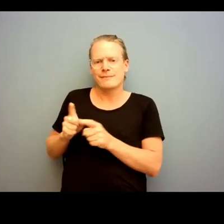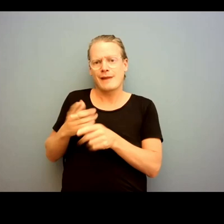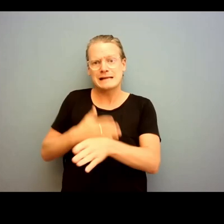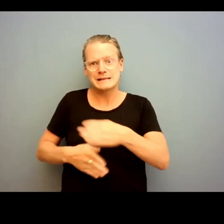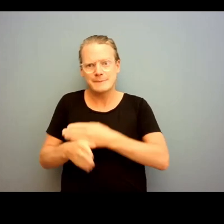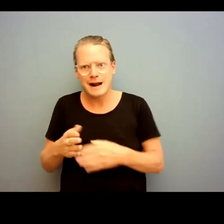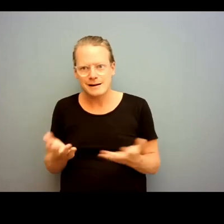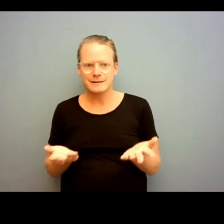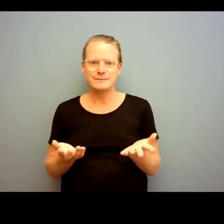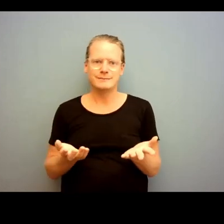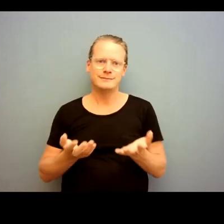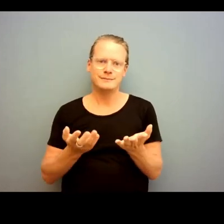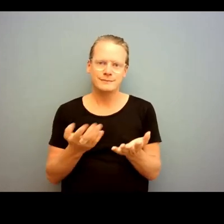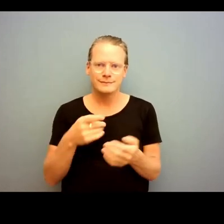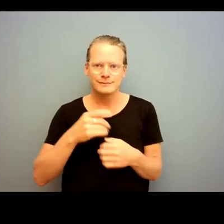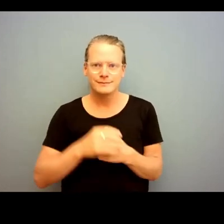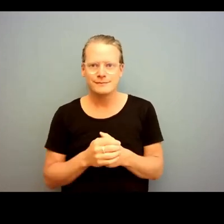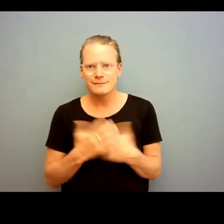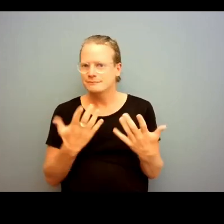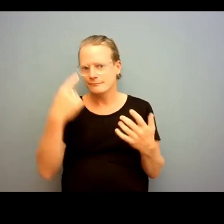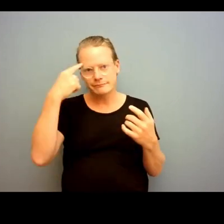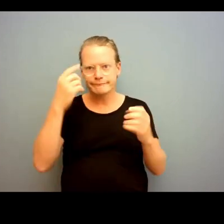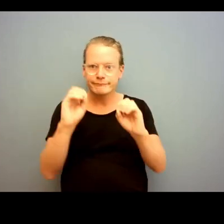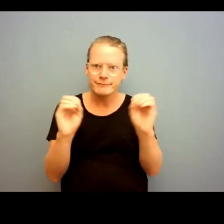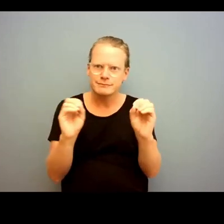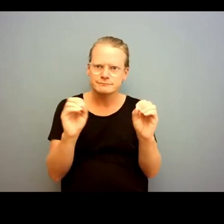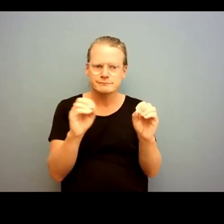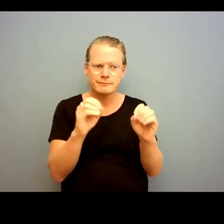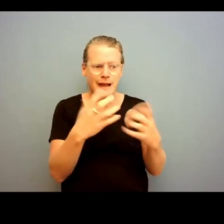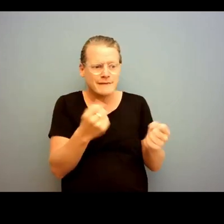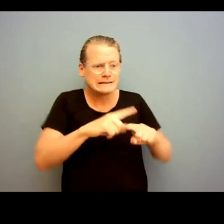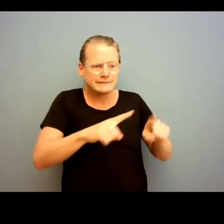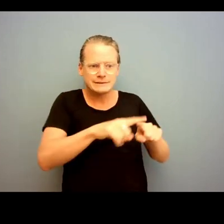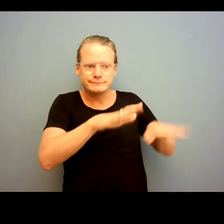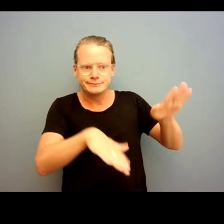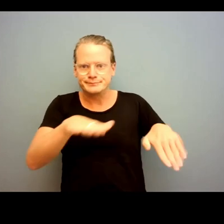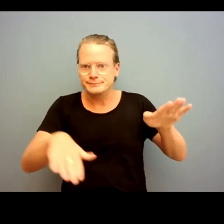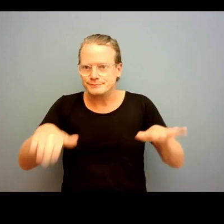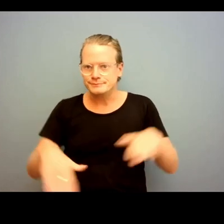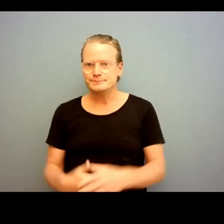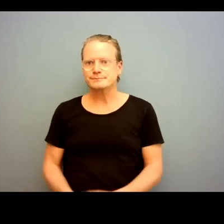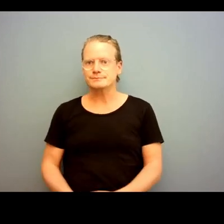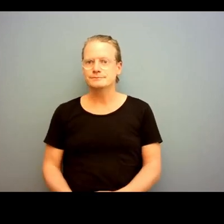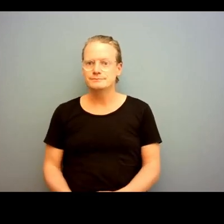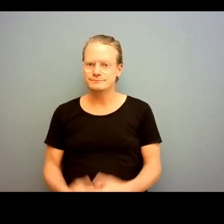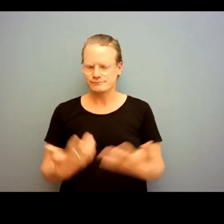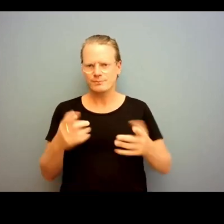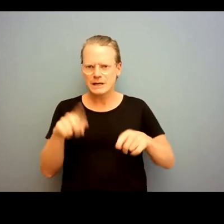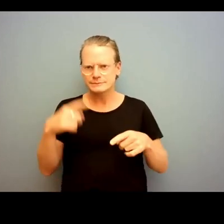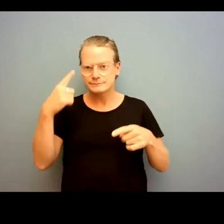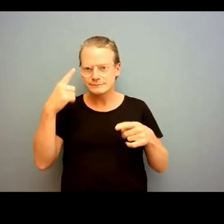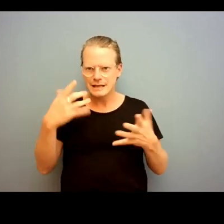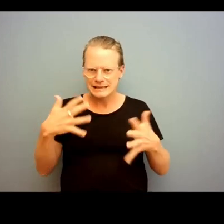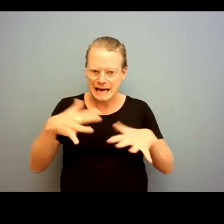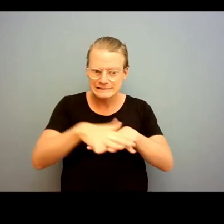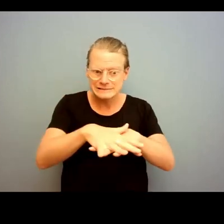very one-sided perspective. Intersectional approach to the rights of Indigenous persons with disabilities